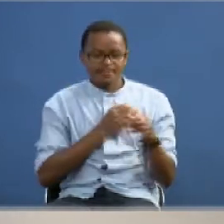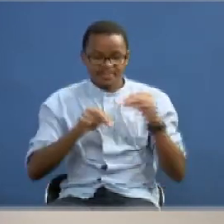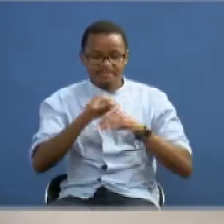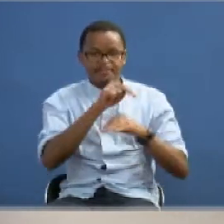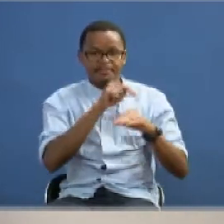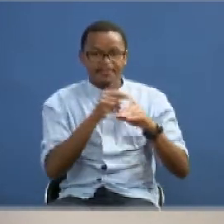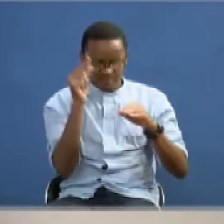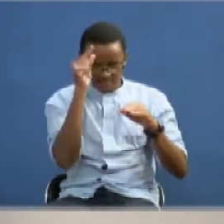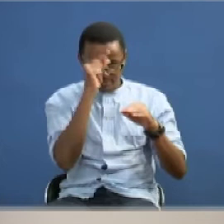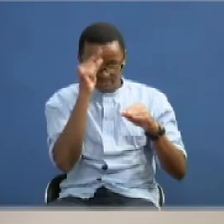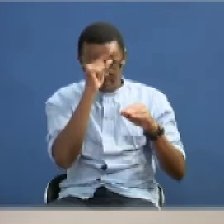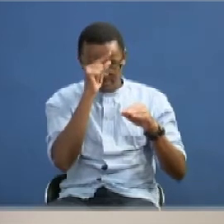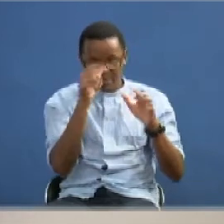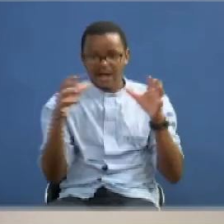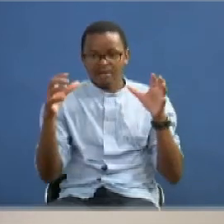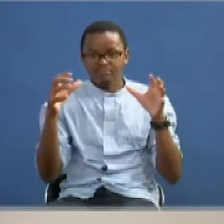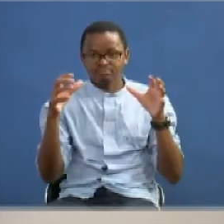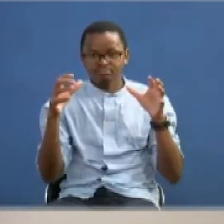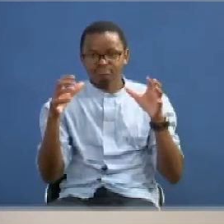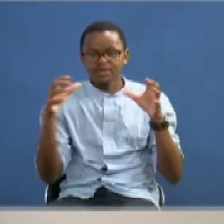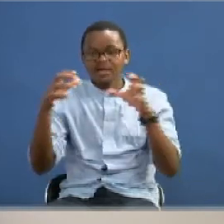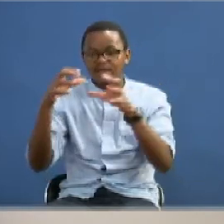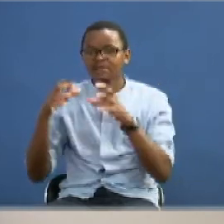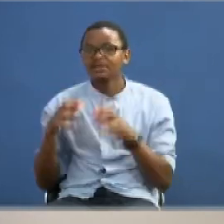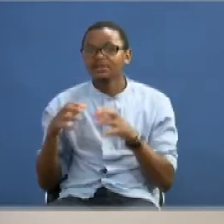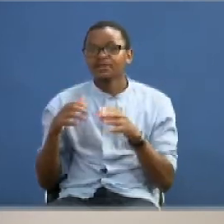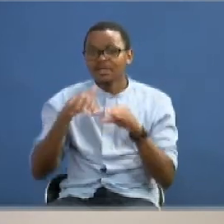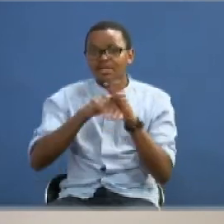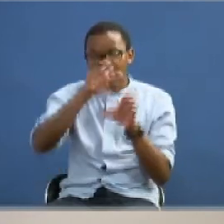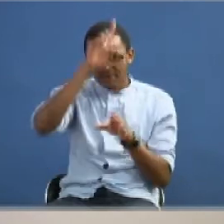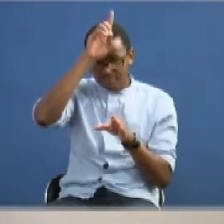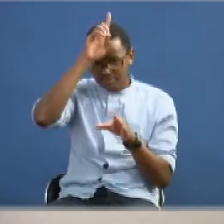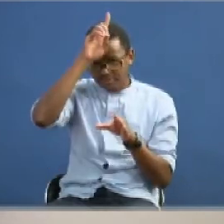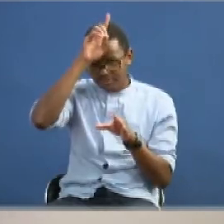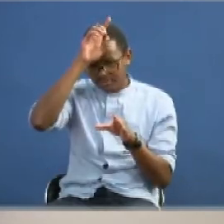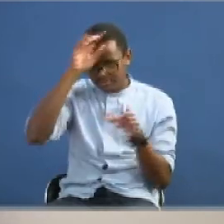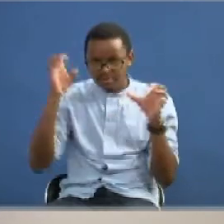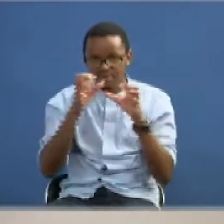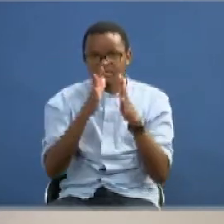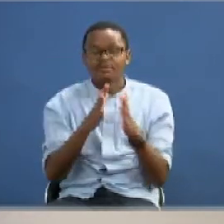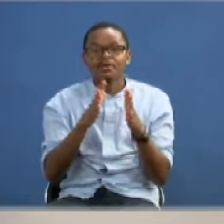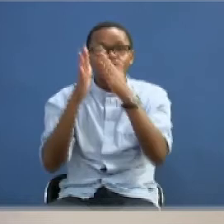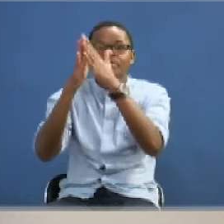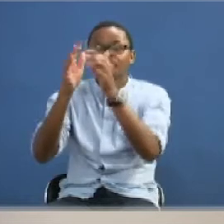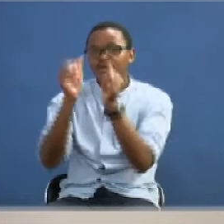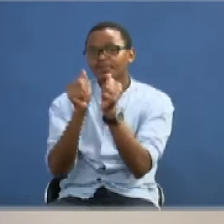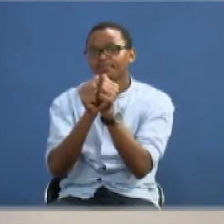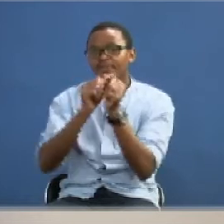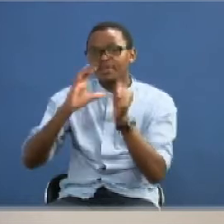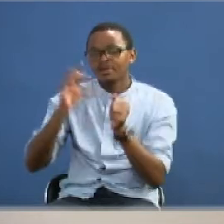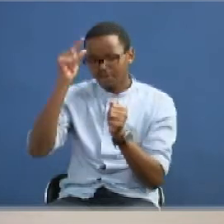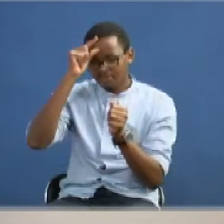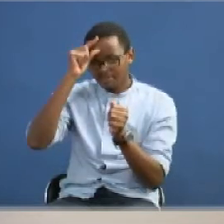national government agencies in the village elders, the Nyumba Kumis, using the county